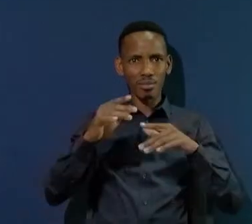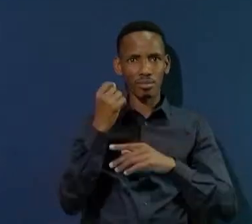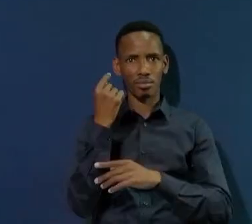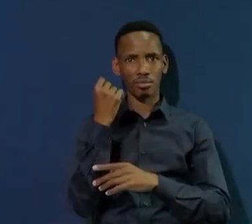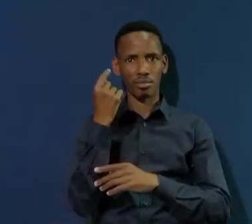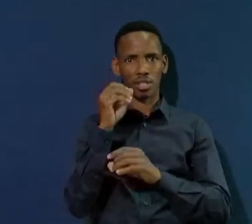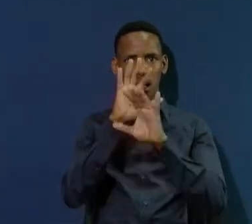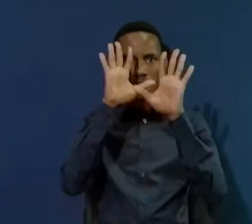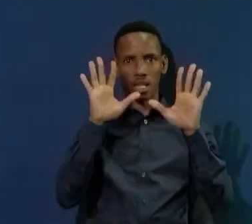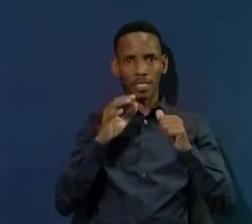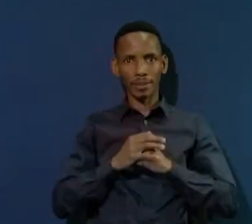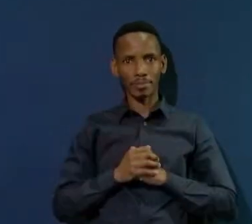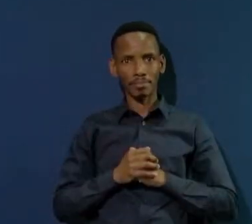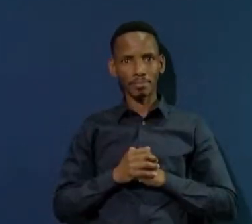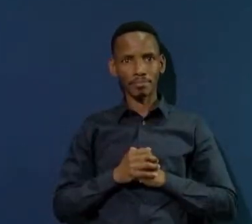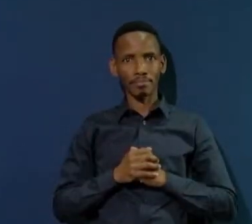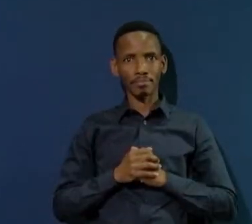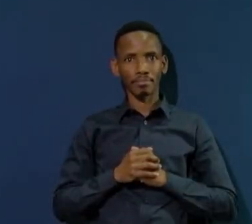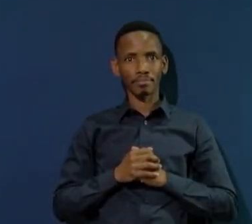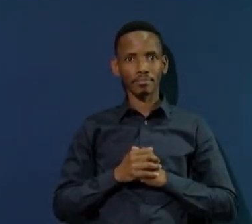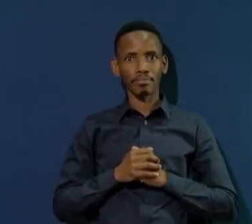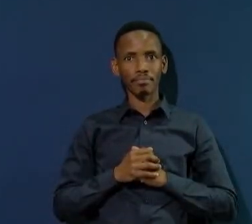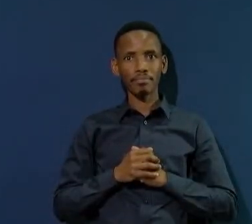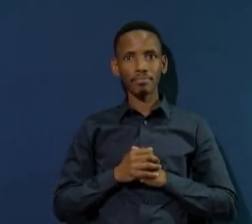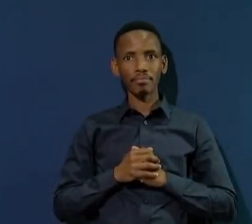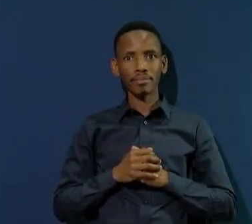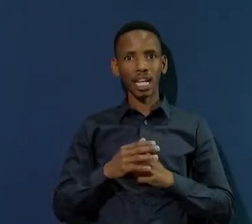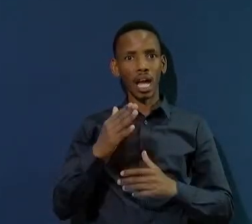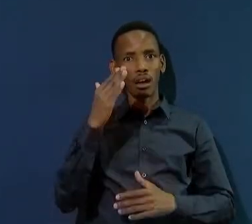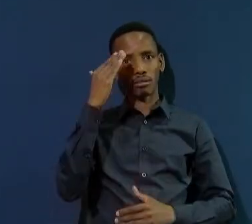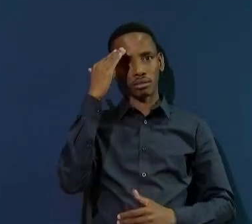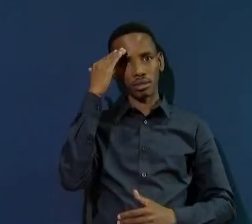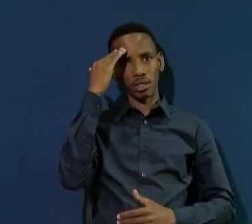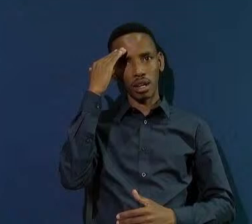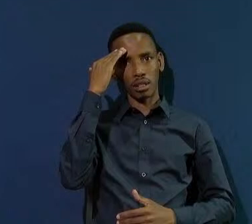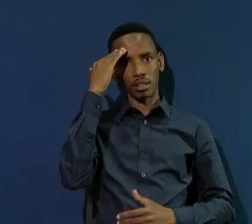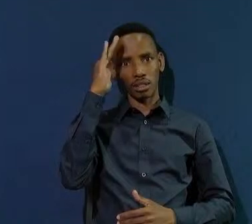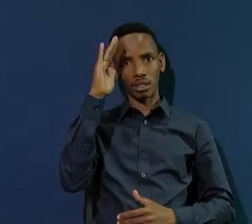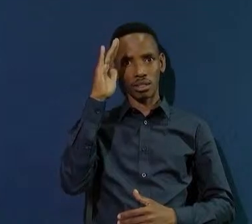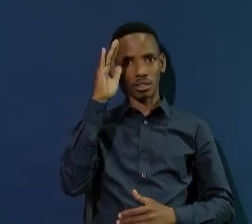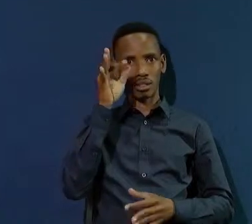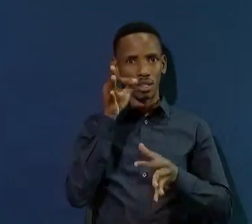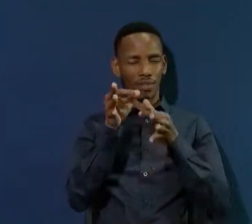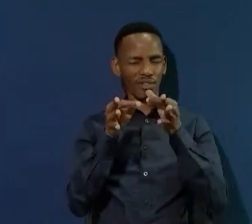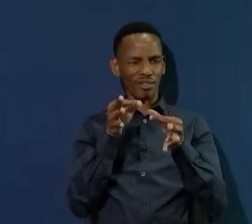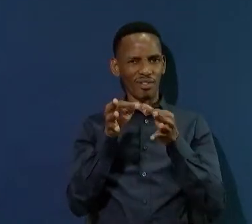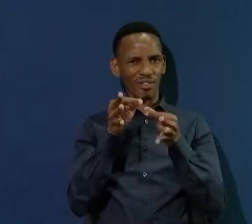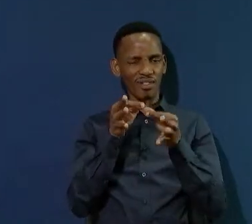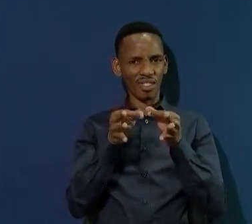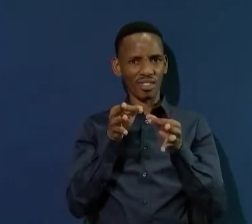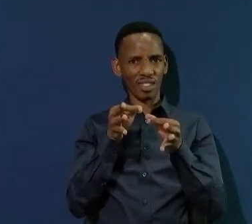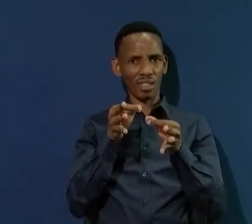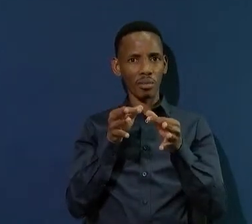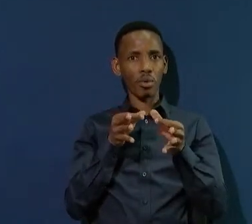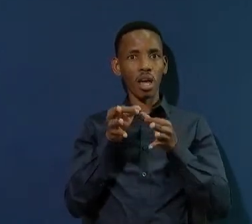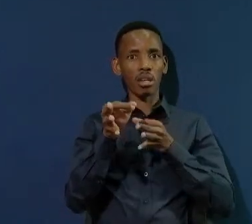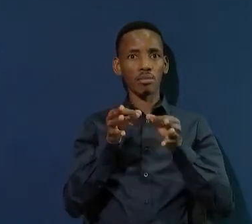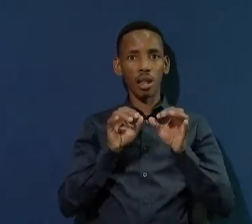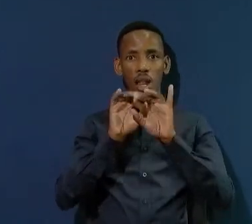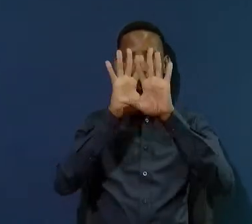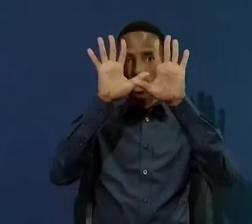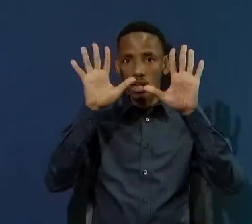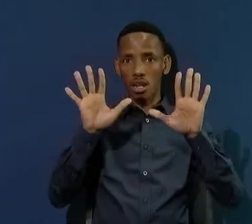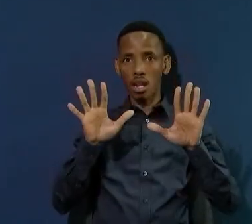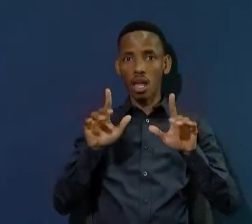a ke tsora ke tla e direla the justice e o batlang ke e direla, but basically e